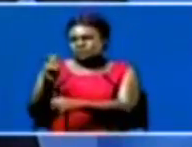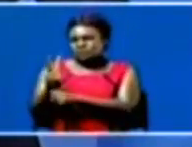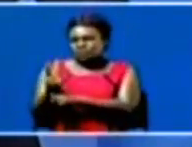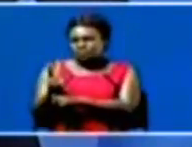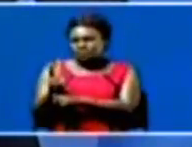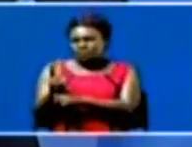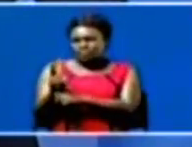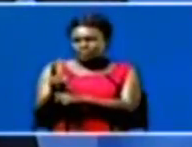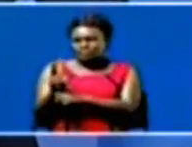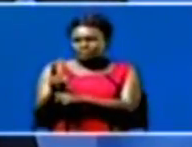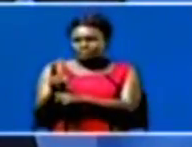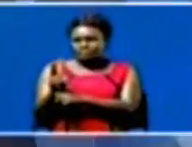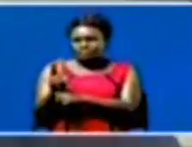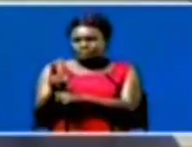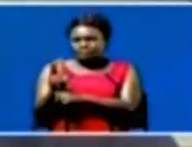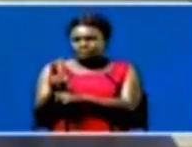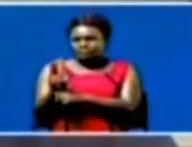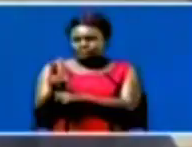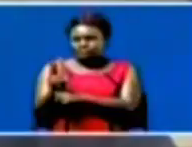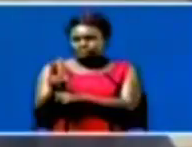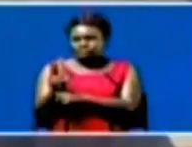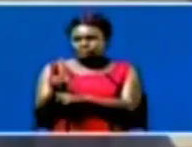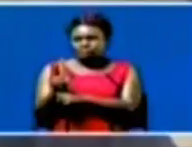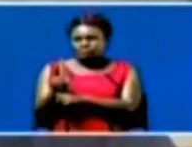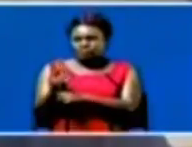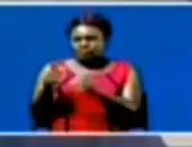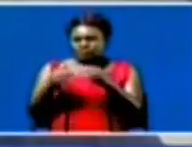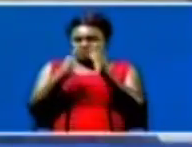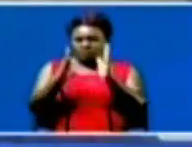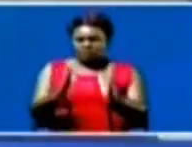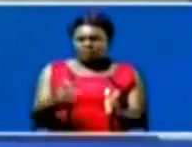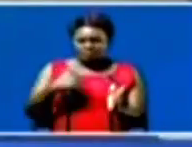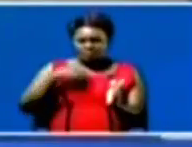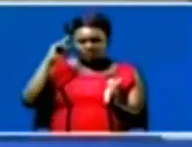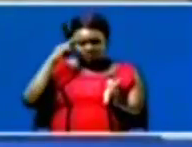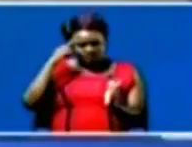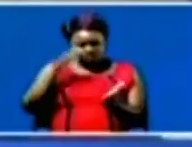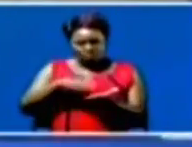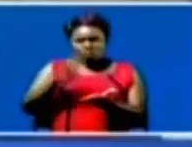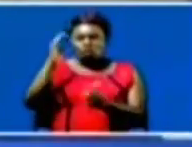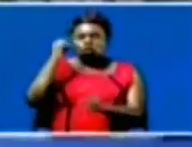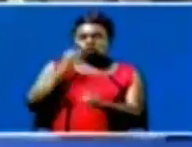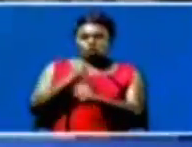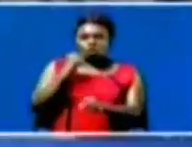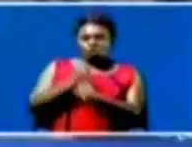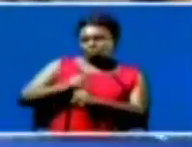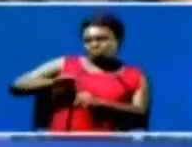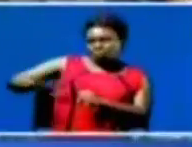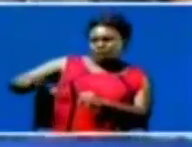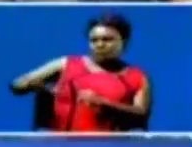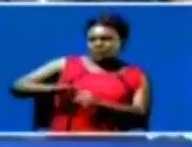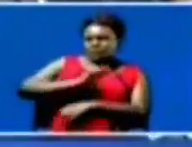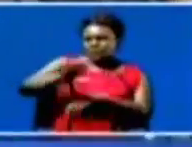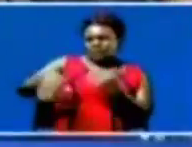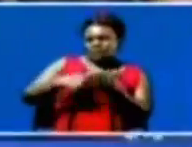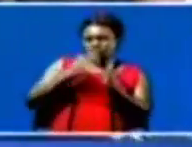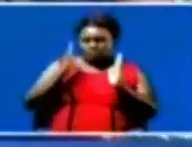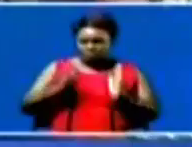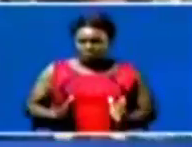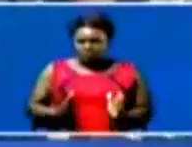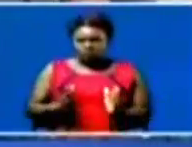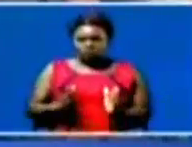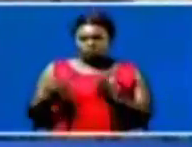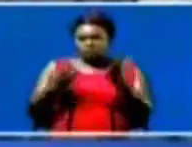Sevens leg. As head coach, I think it's more work to be done, and of course everyone with a